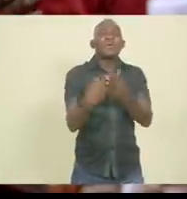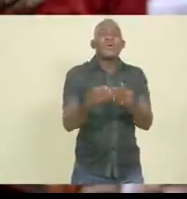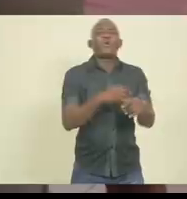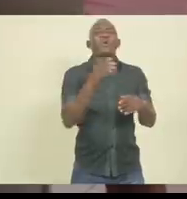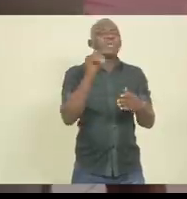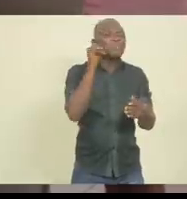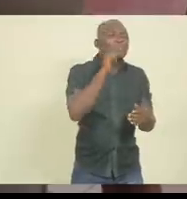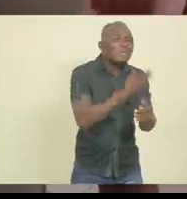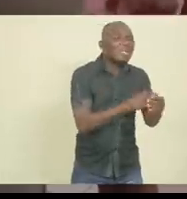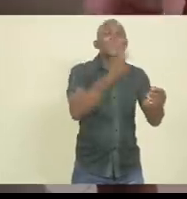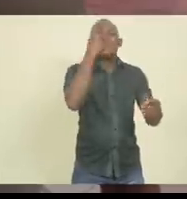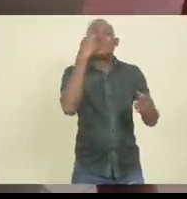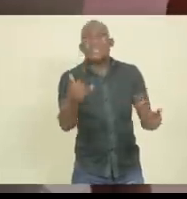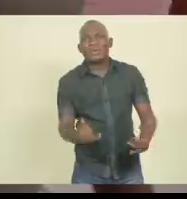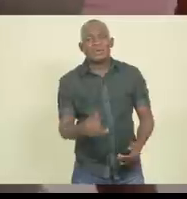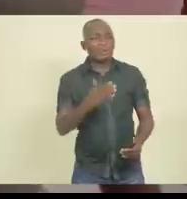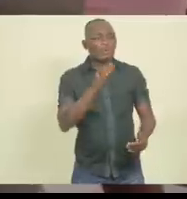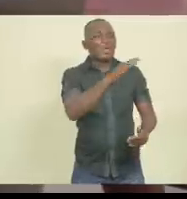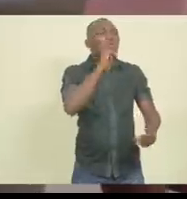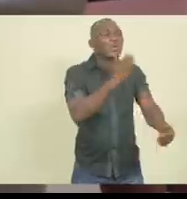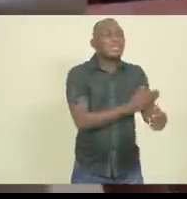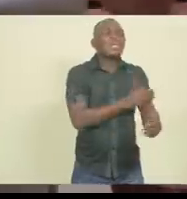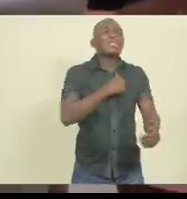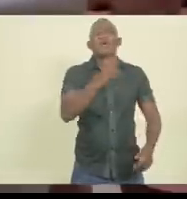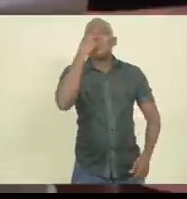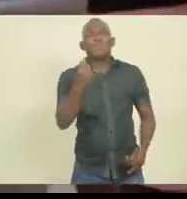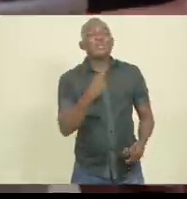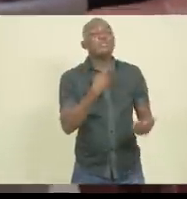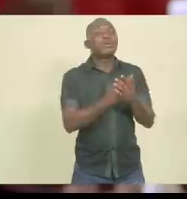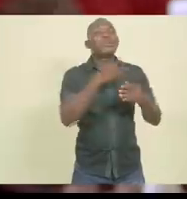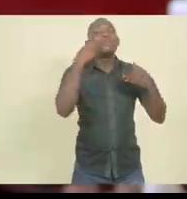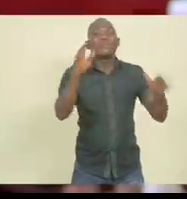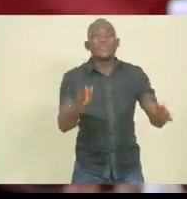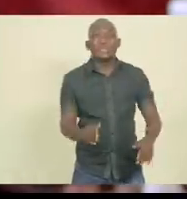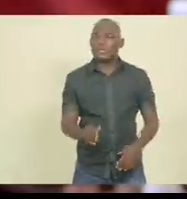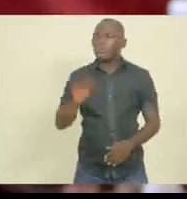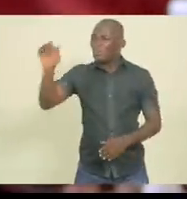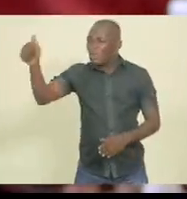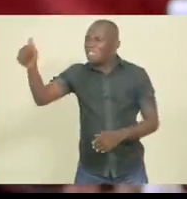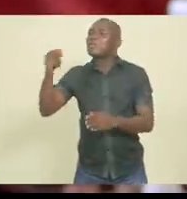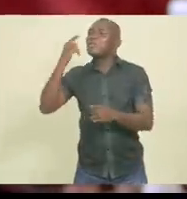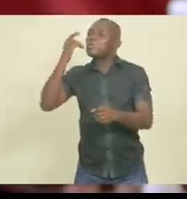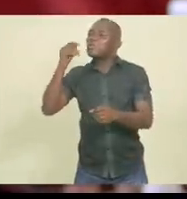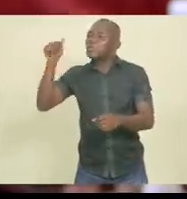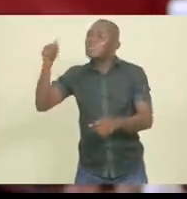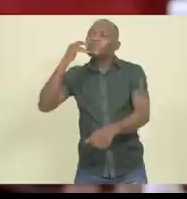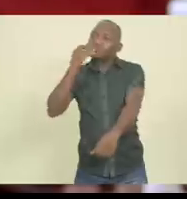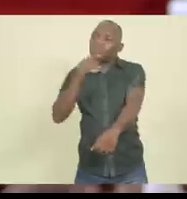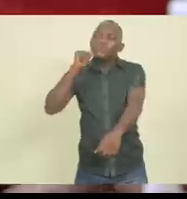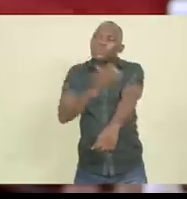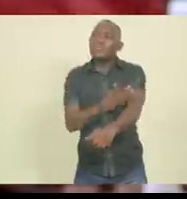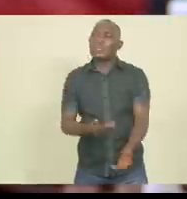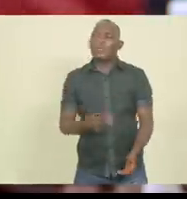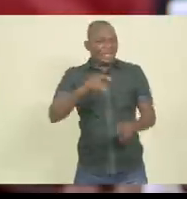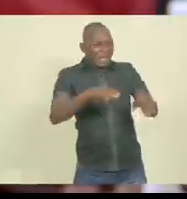blind. My daughter. Your daughter. My daughter. I am tired. I really am. But she's your daughter too. I mean, for crying,